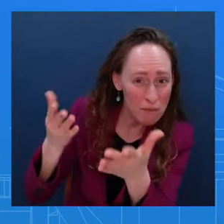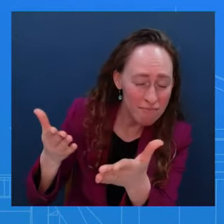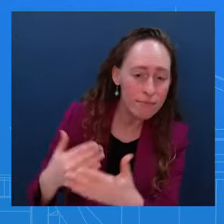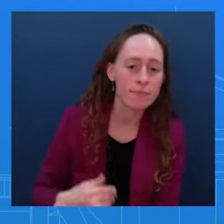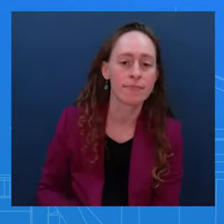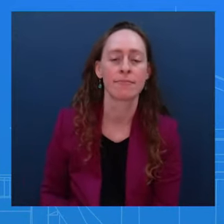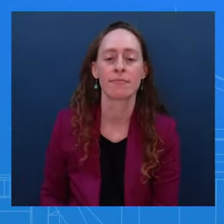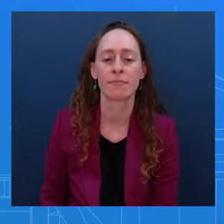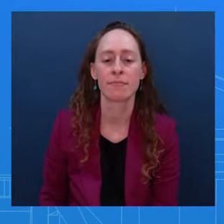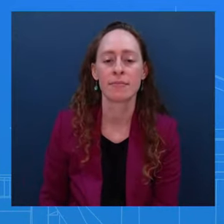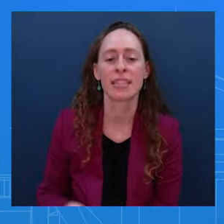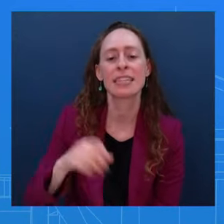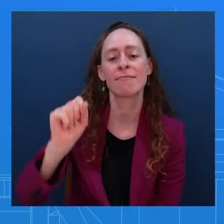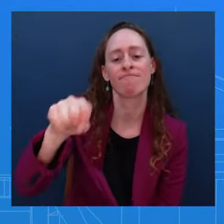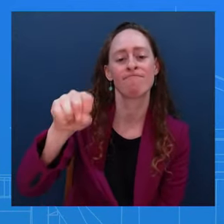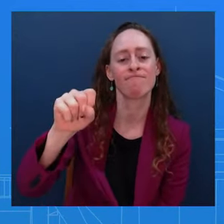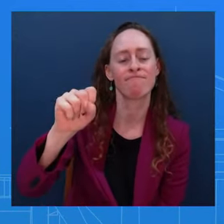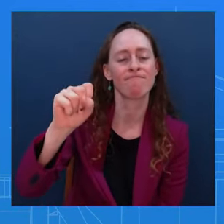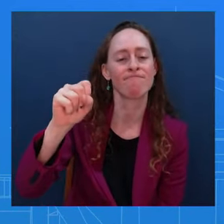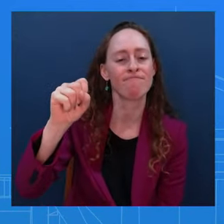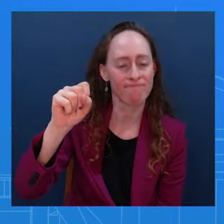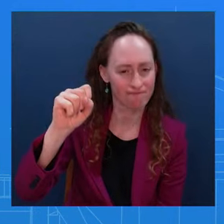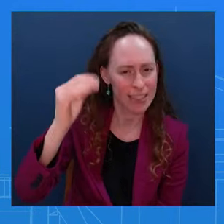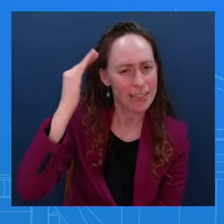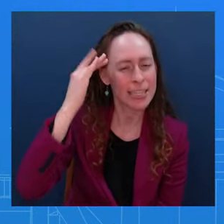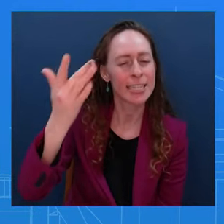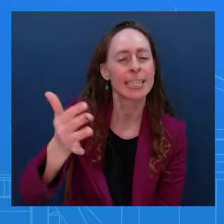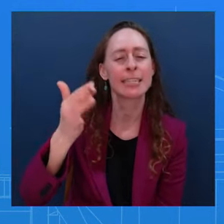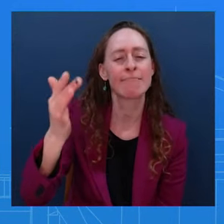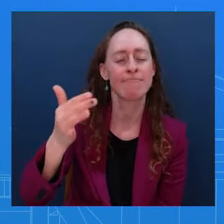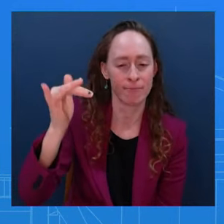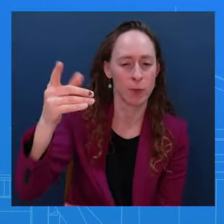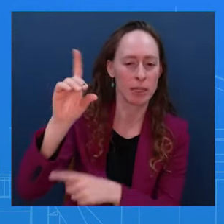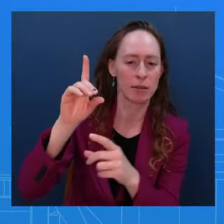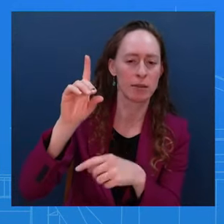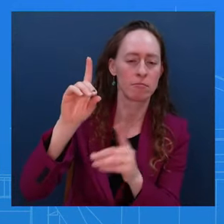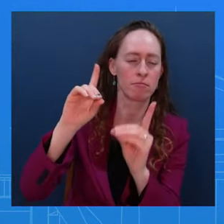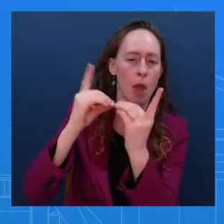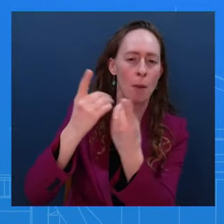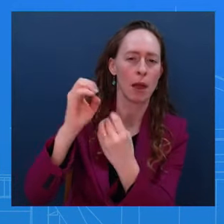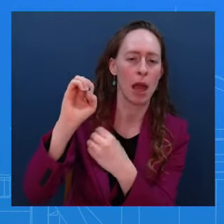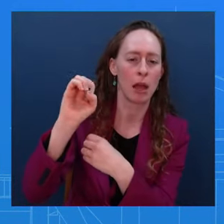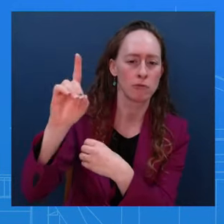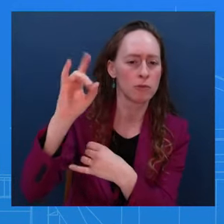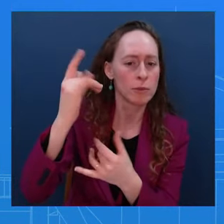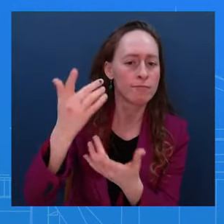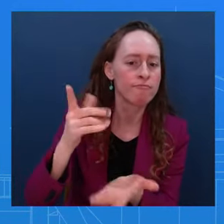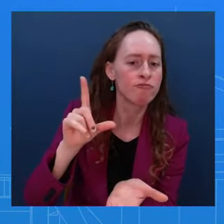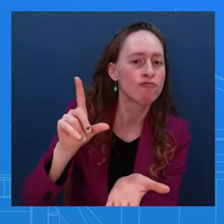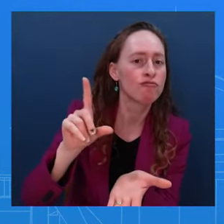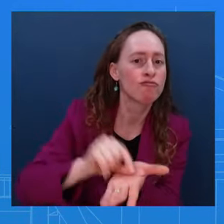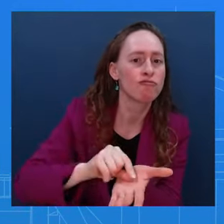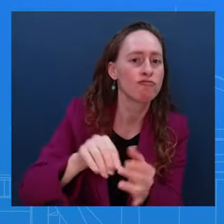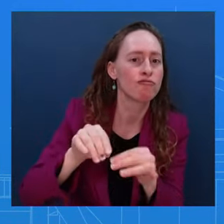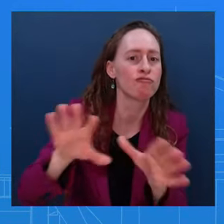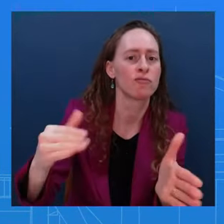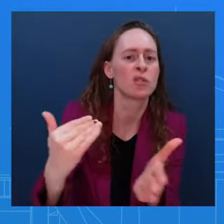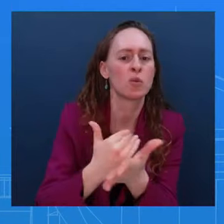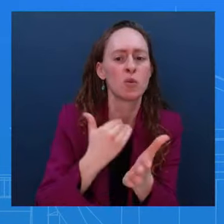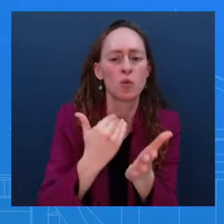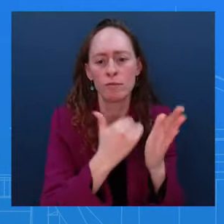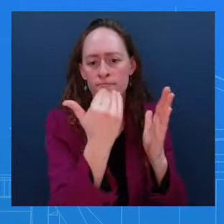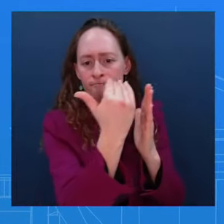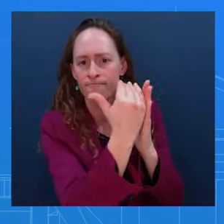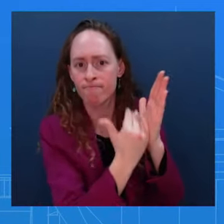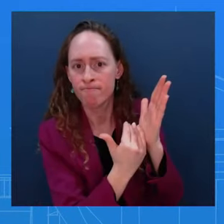the Department of Education published this new proposed regulatory text. And so we're very confident. We're very confident